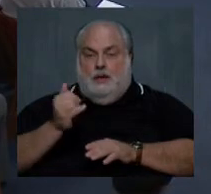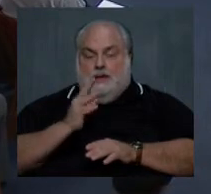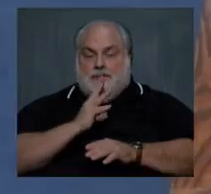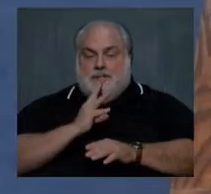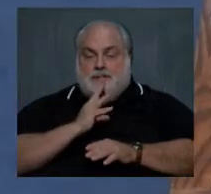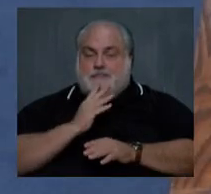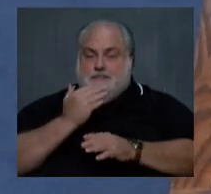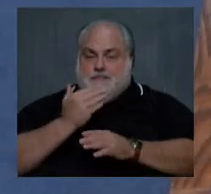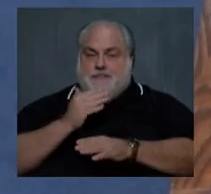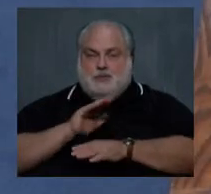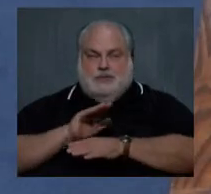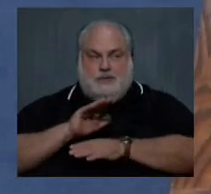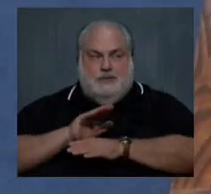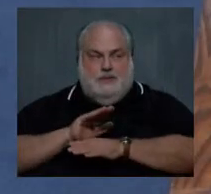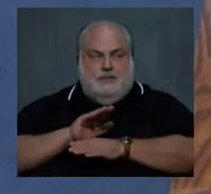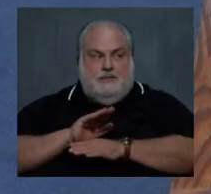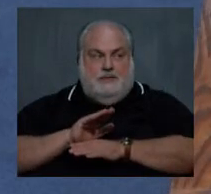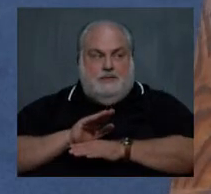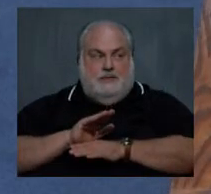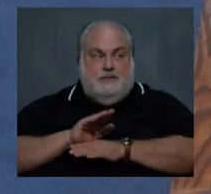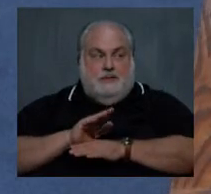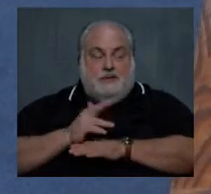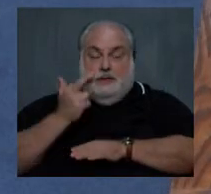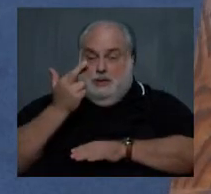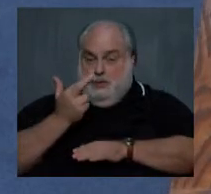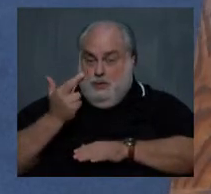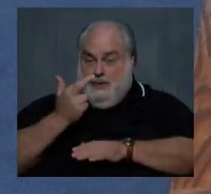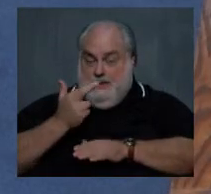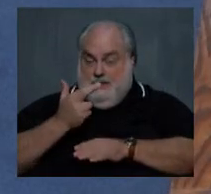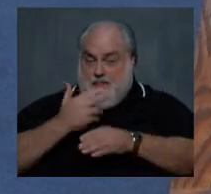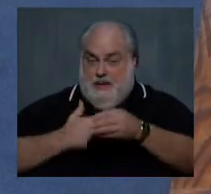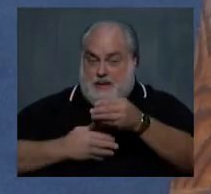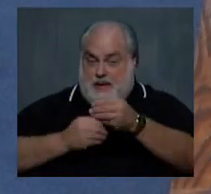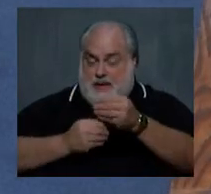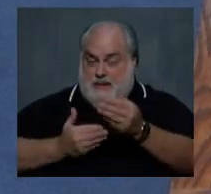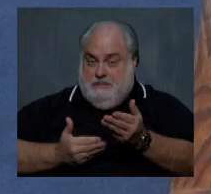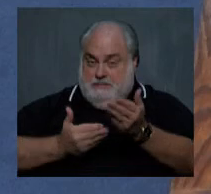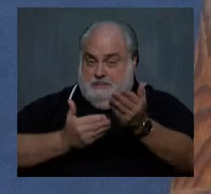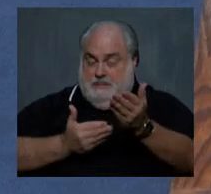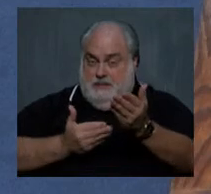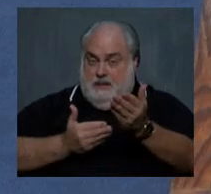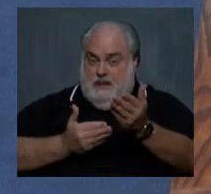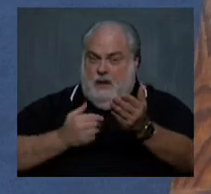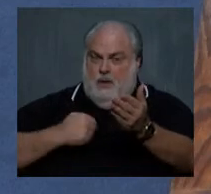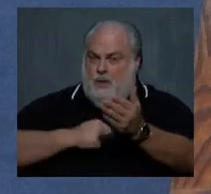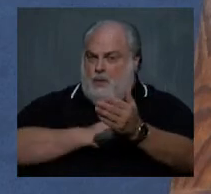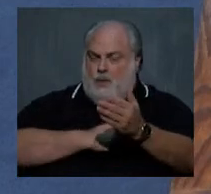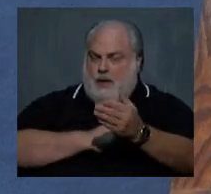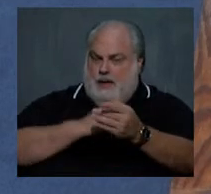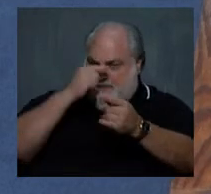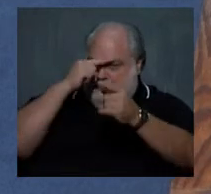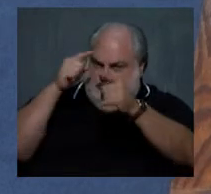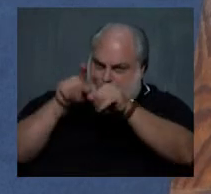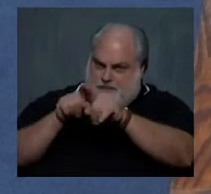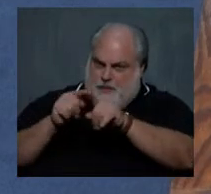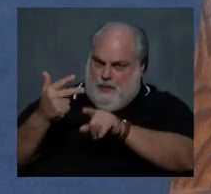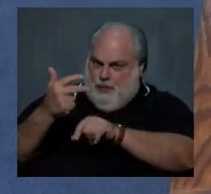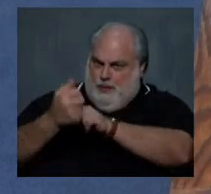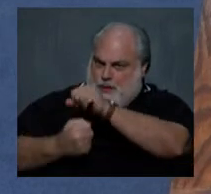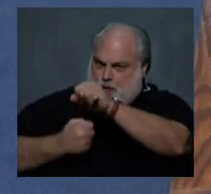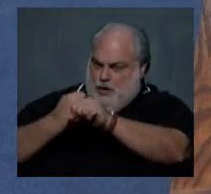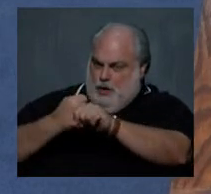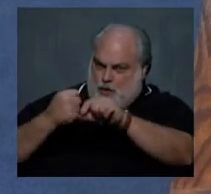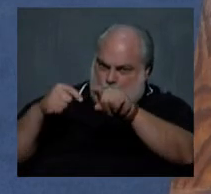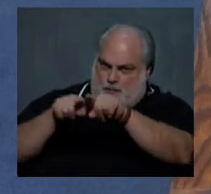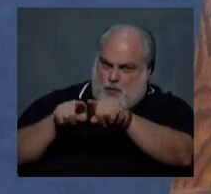Good evening. The reason that's on the agenda, we entered into a 3-year agreement